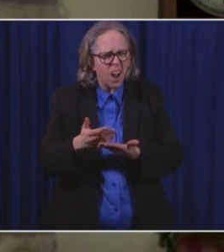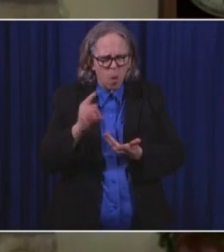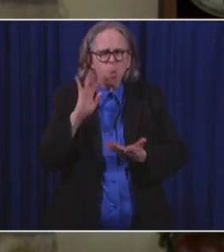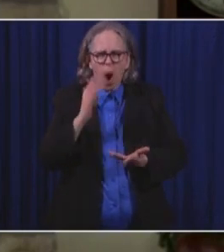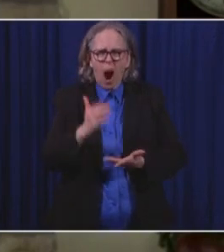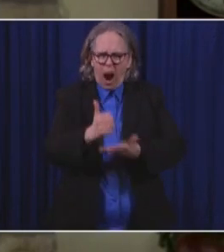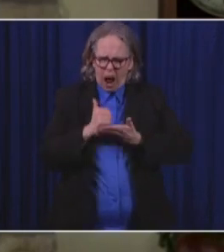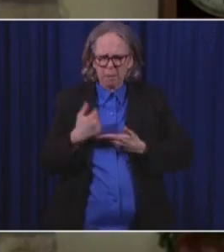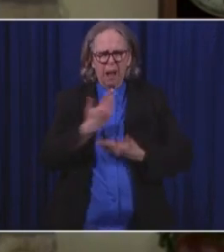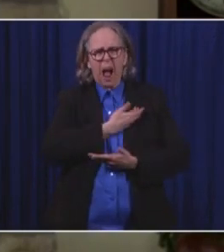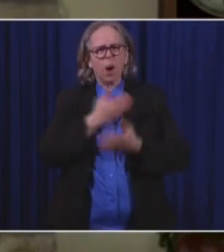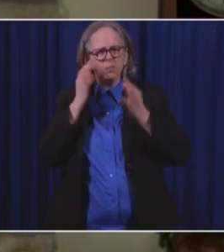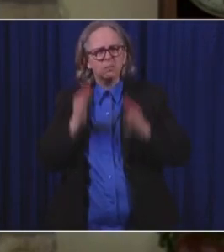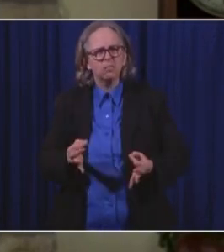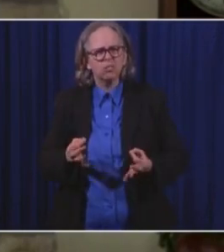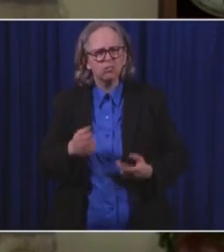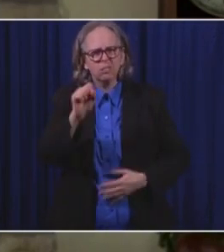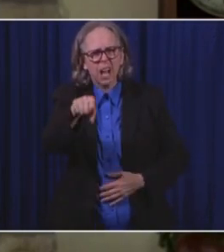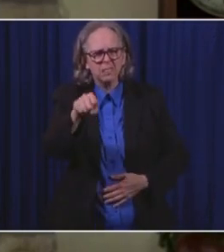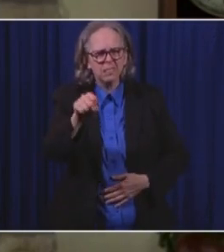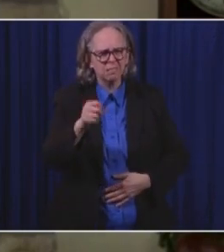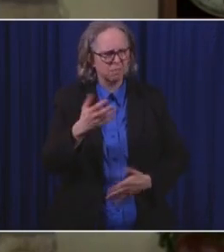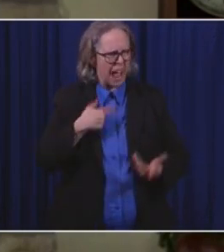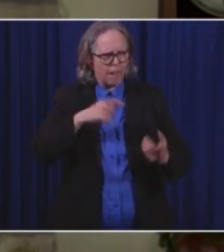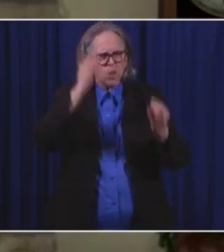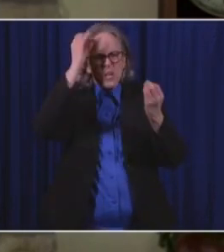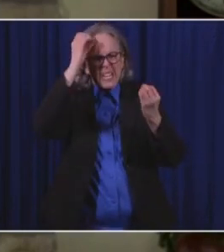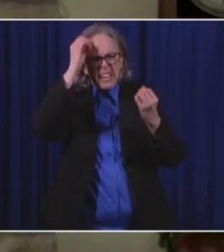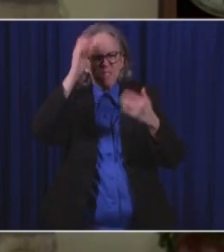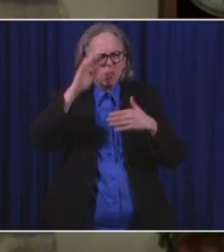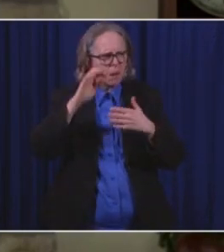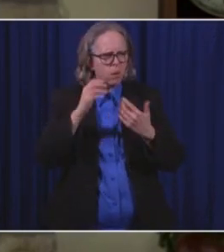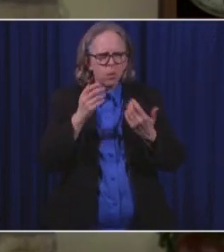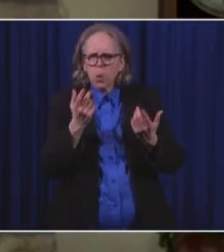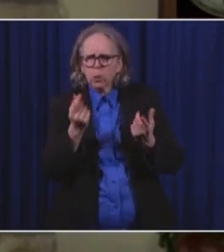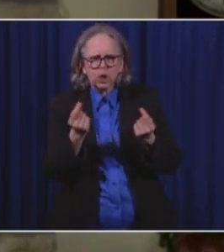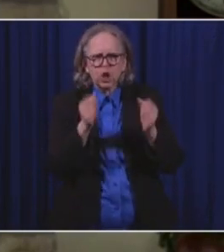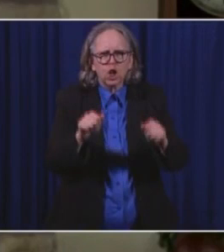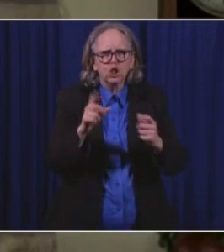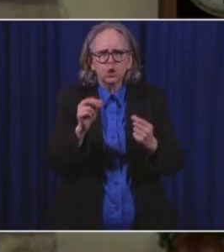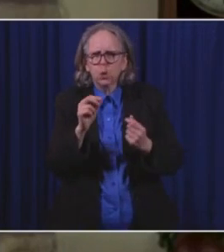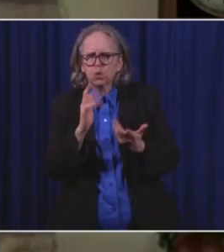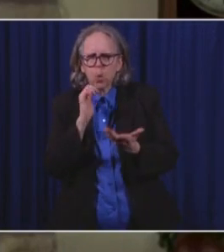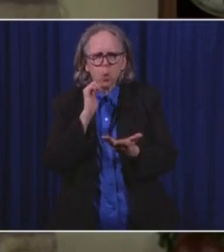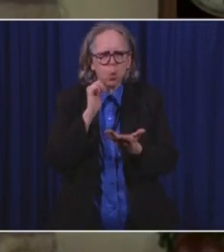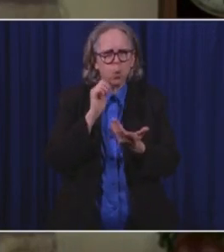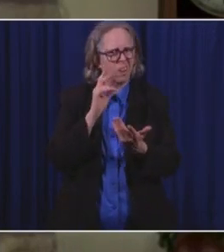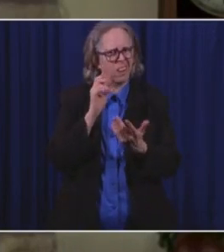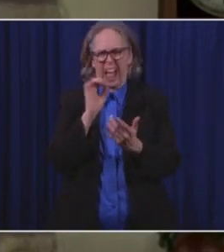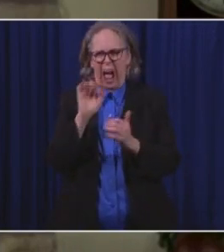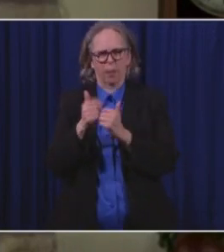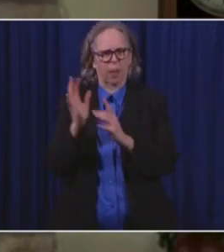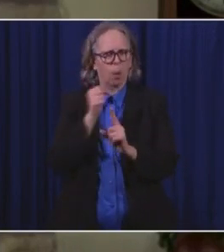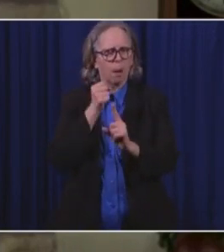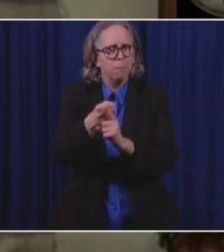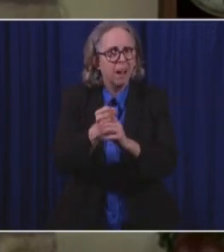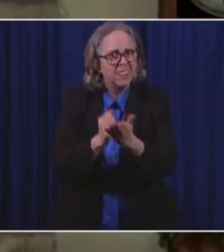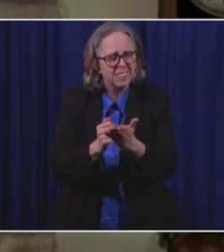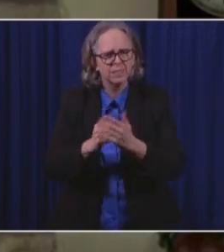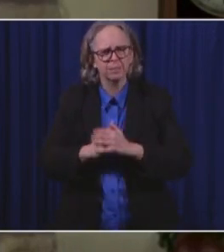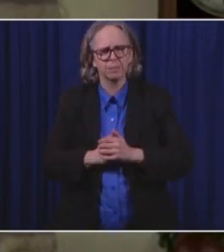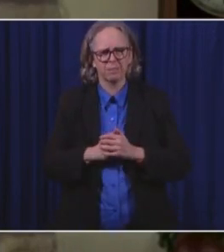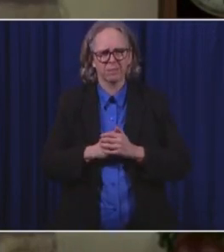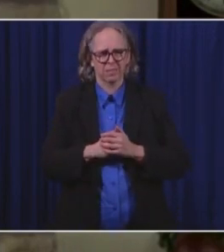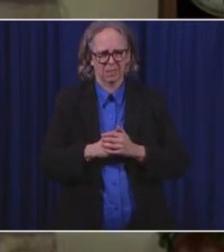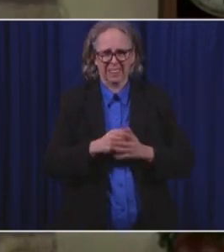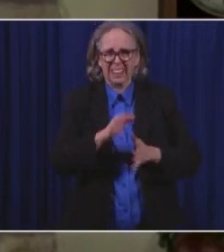all the ramifications are from everything that you do. So I don't know that, Karen, I don't know if it will impact anything. I don't